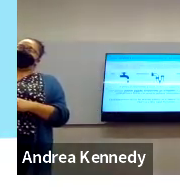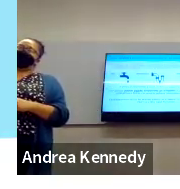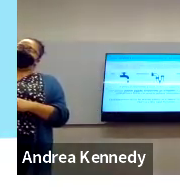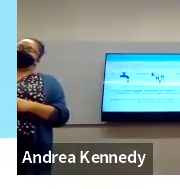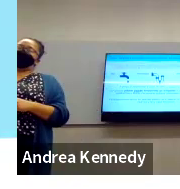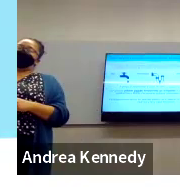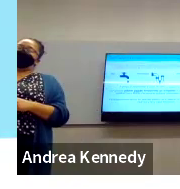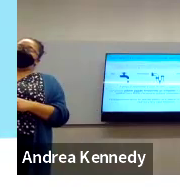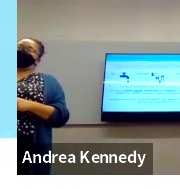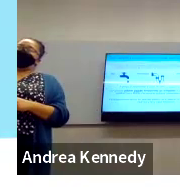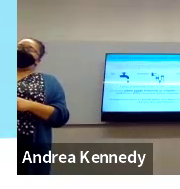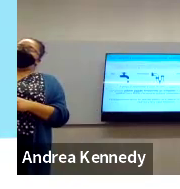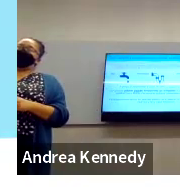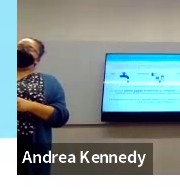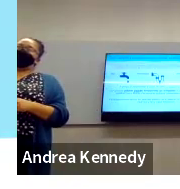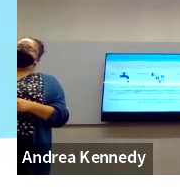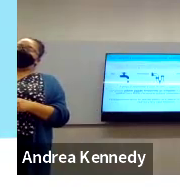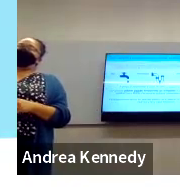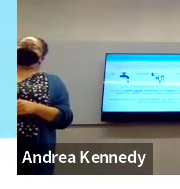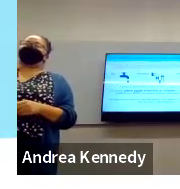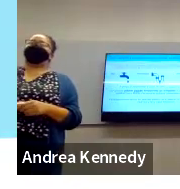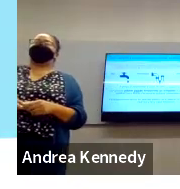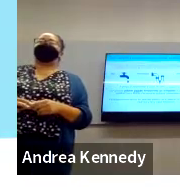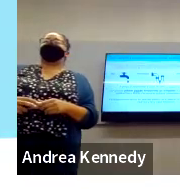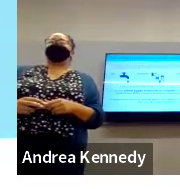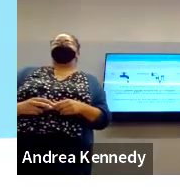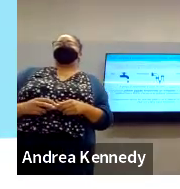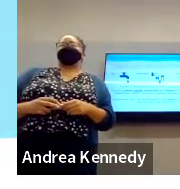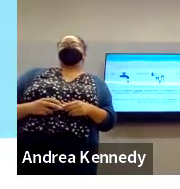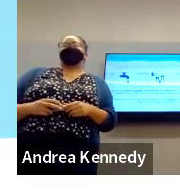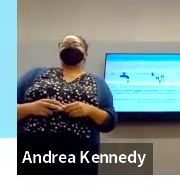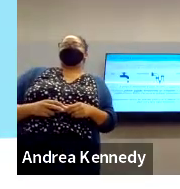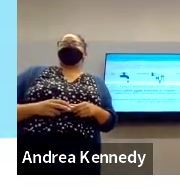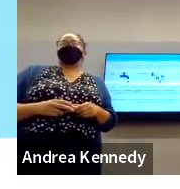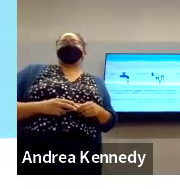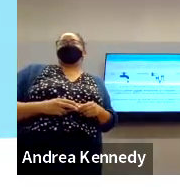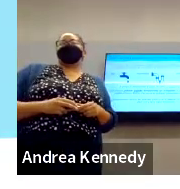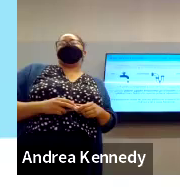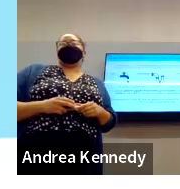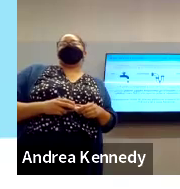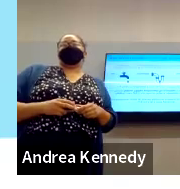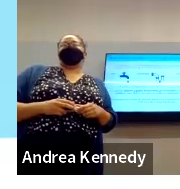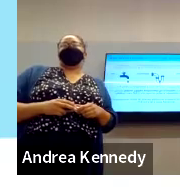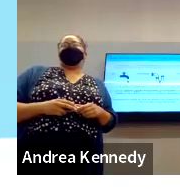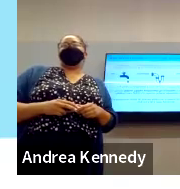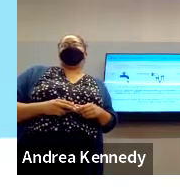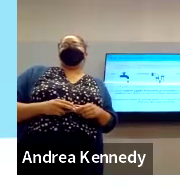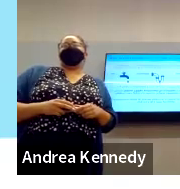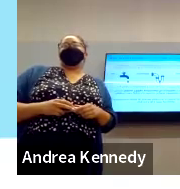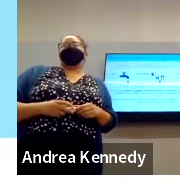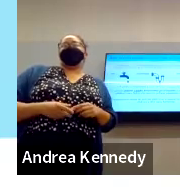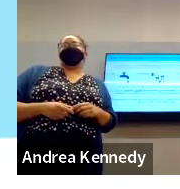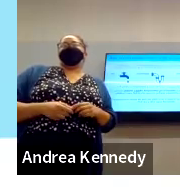20, I tell her, is 20 apartments in my complex. sure,